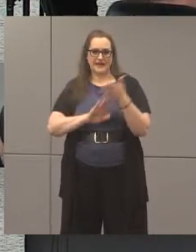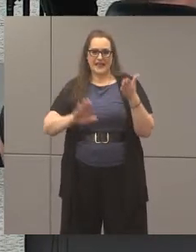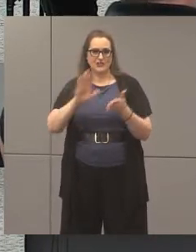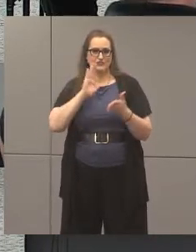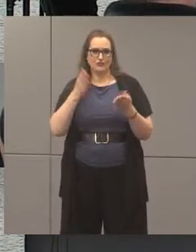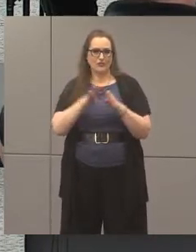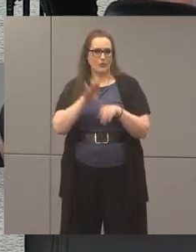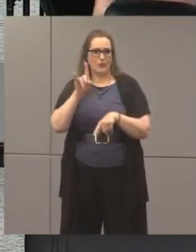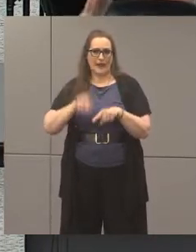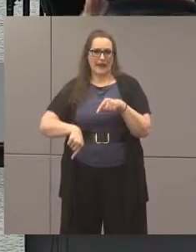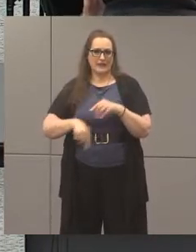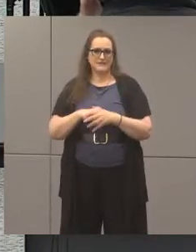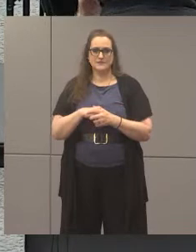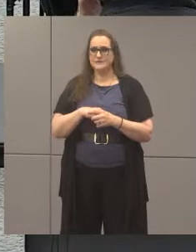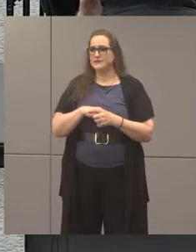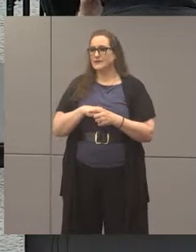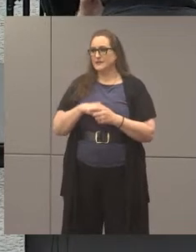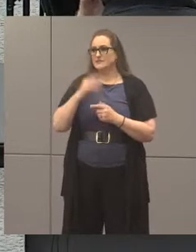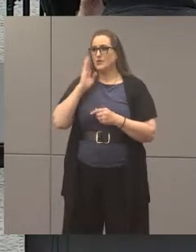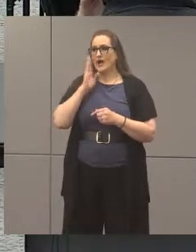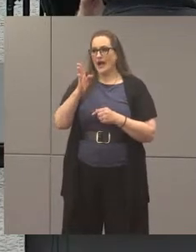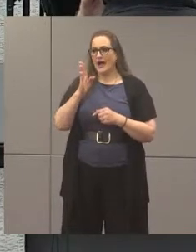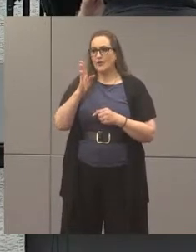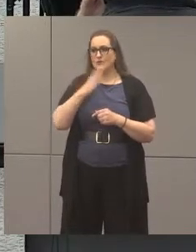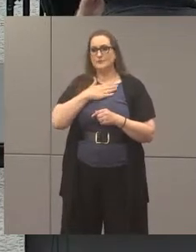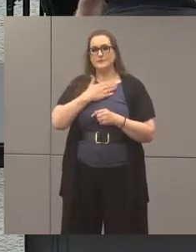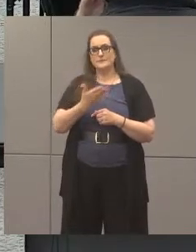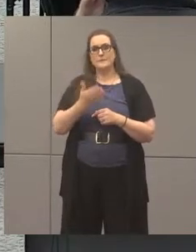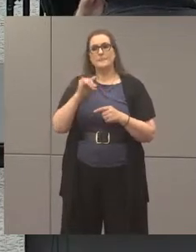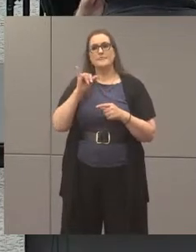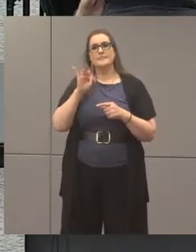So I would be favorable for it if